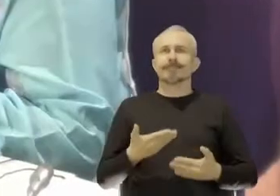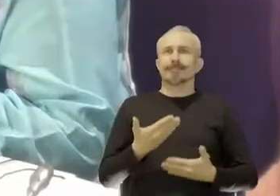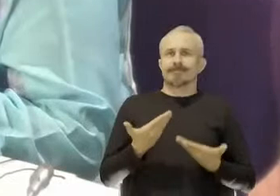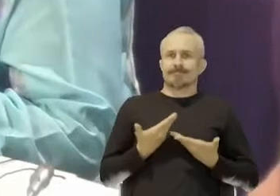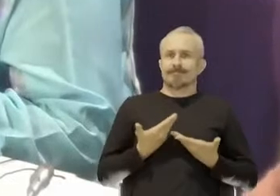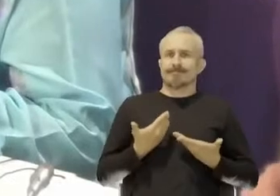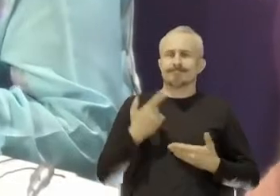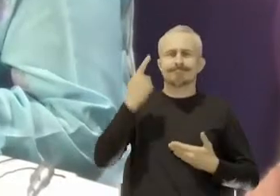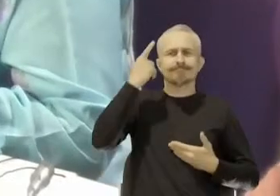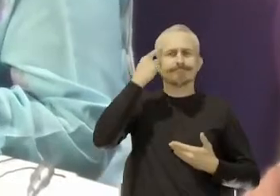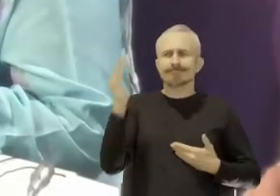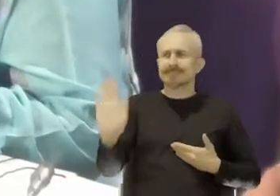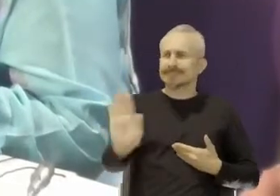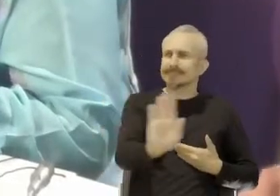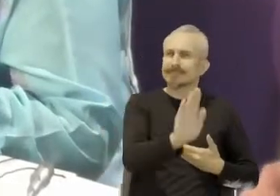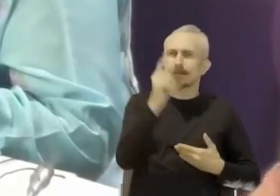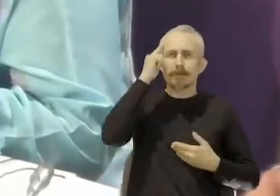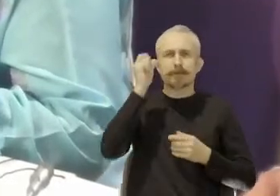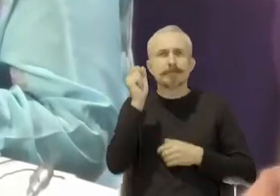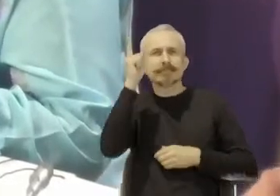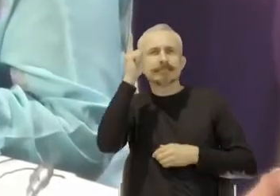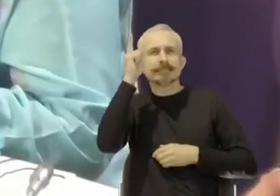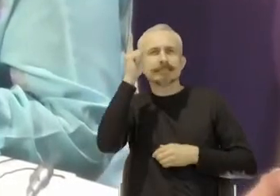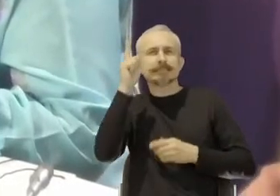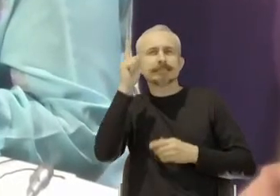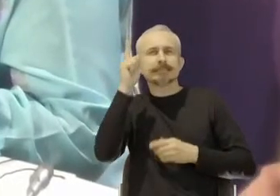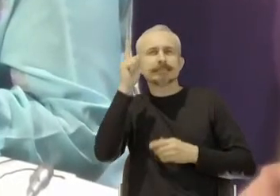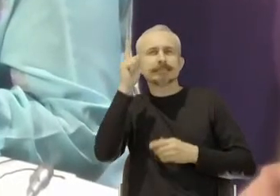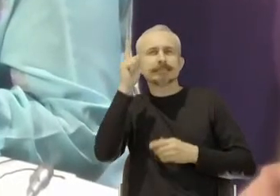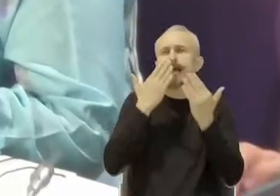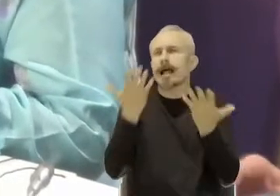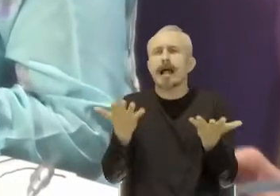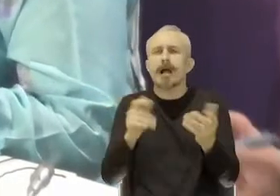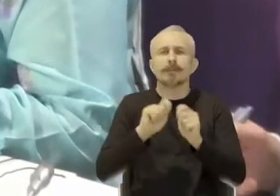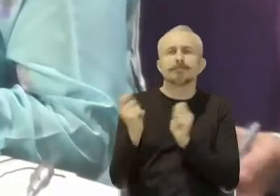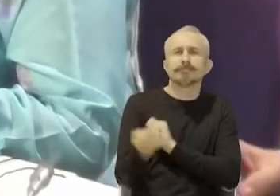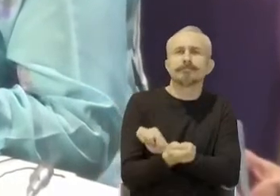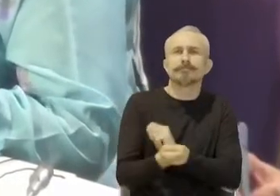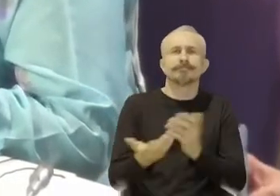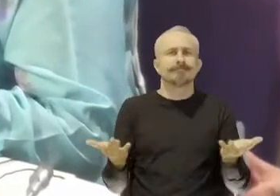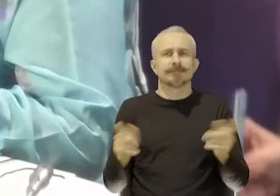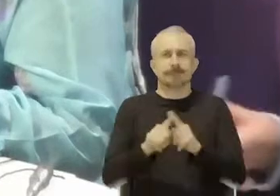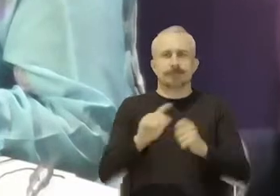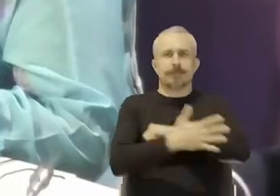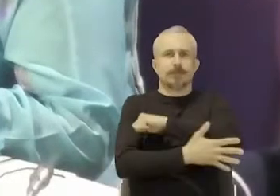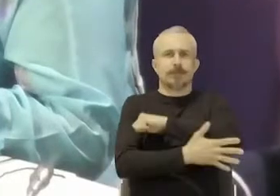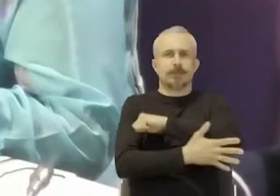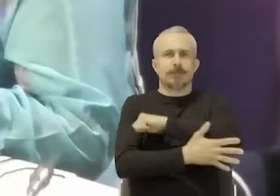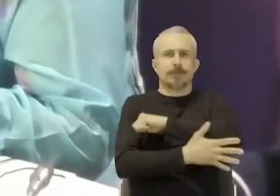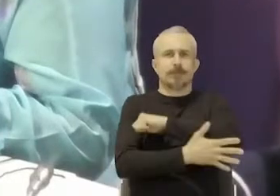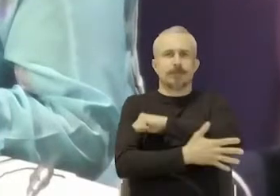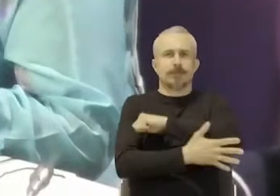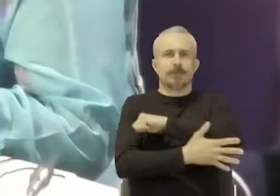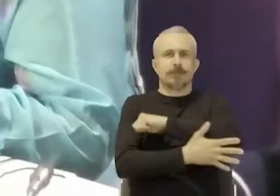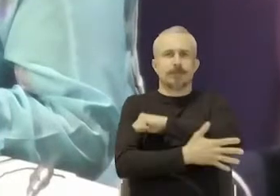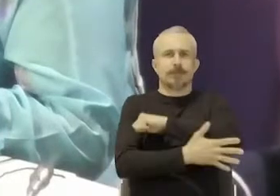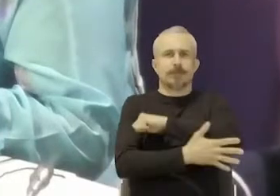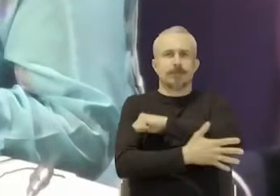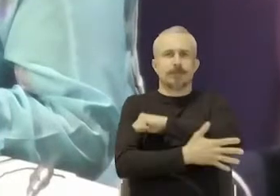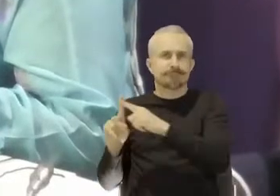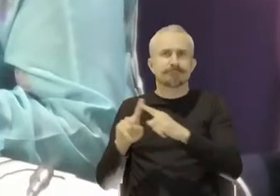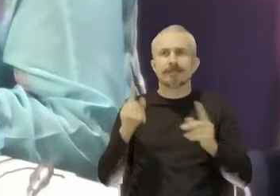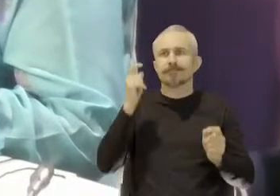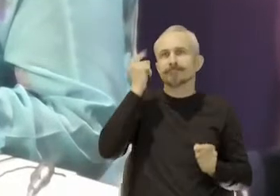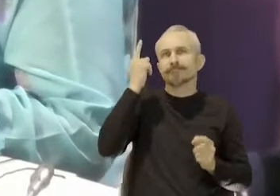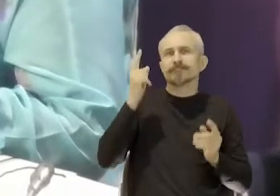to country, from region to region, but however, I believe we can all agree that cities as